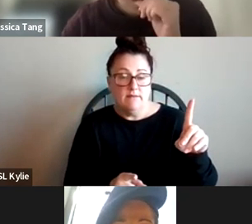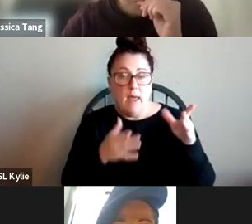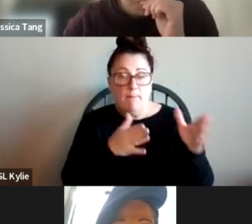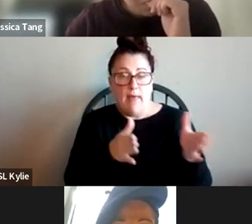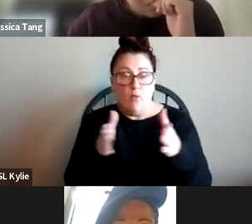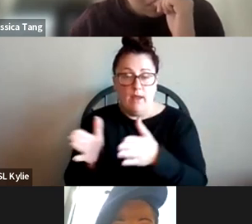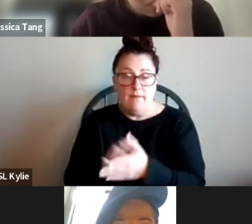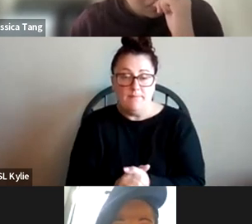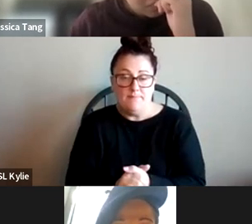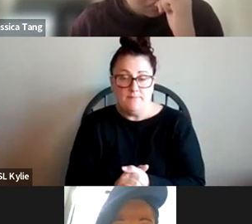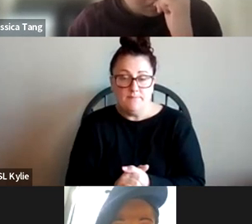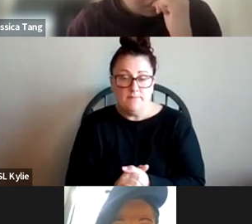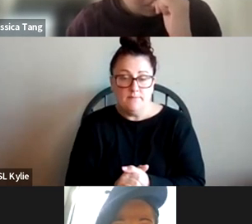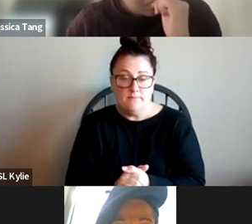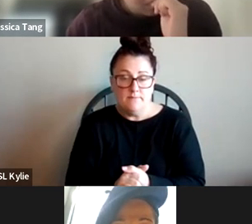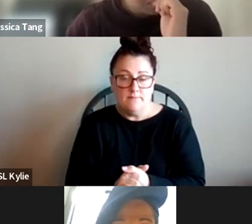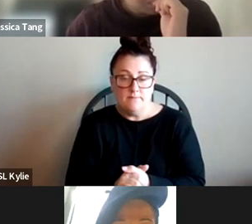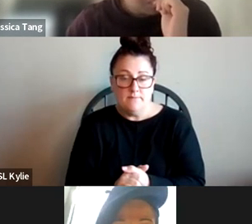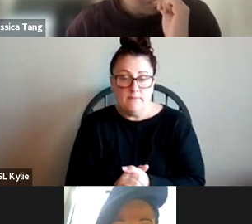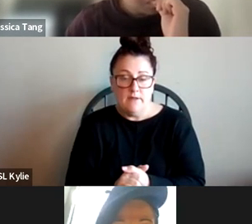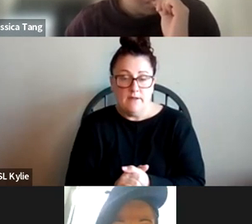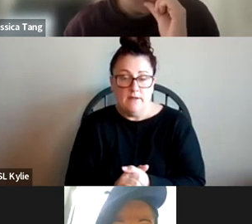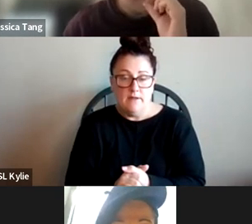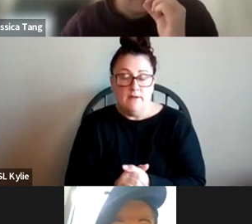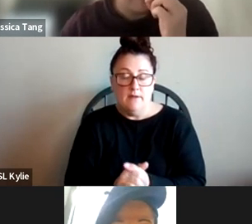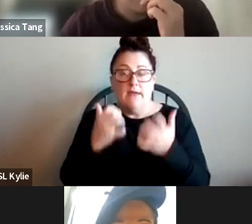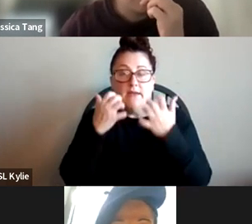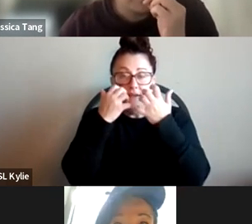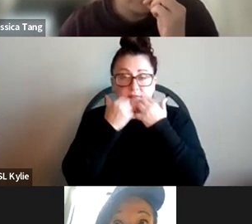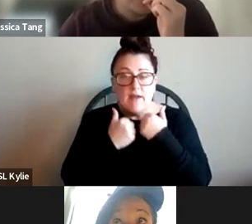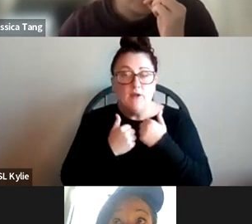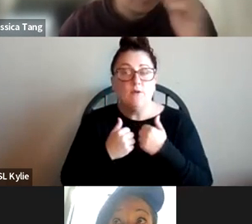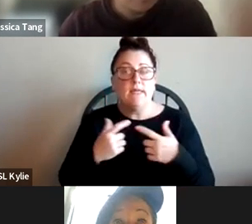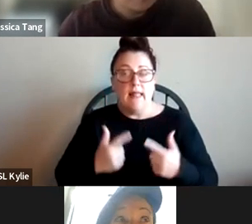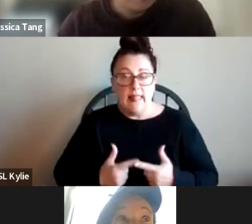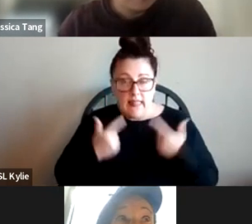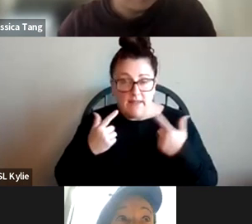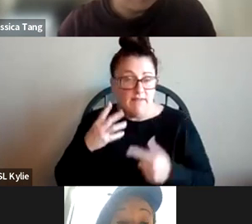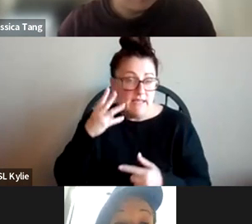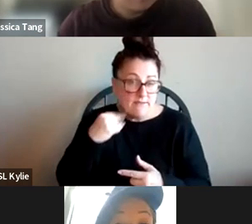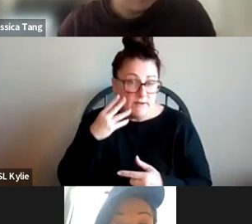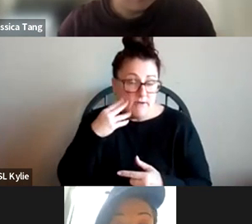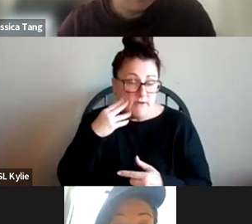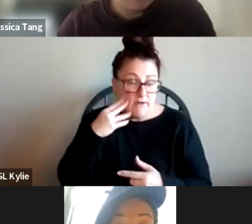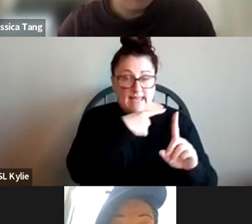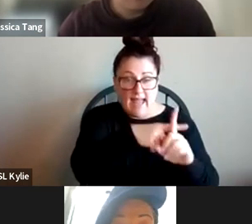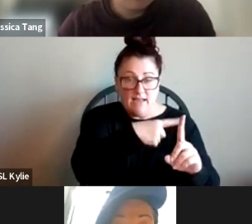pathways. Someone that values the lived experiences of our students as an asset, not a